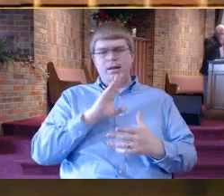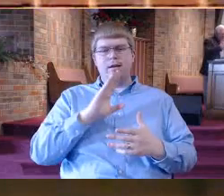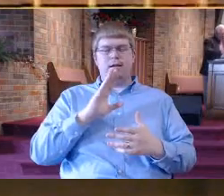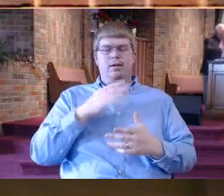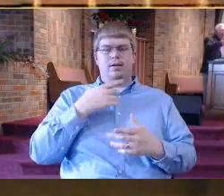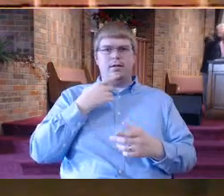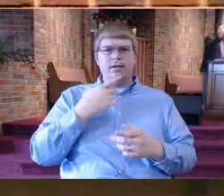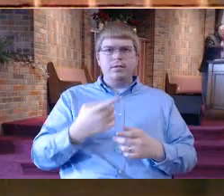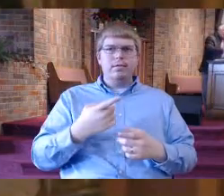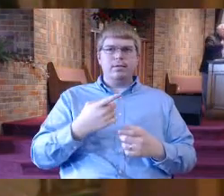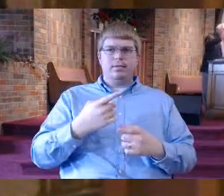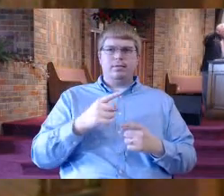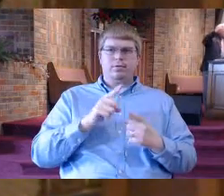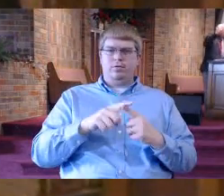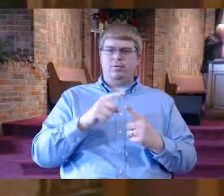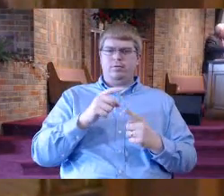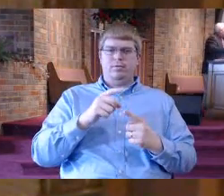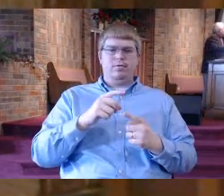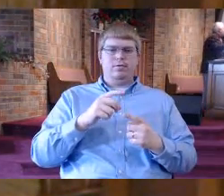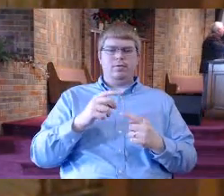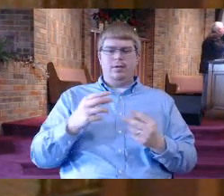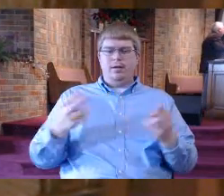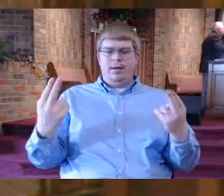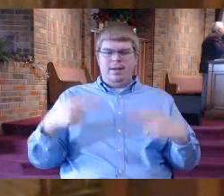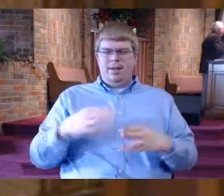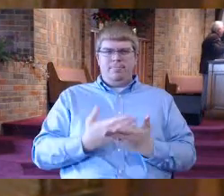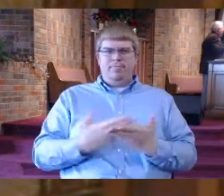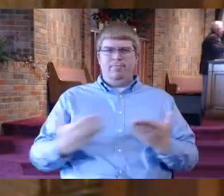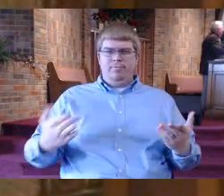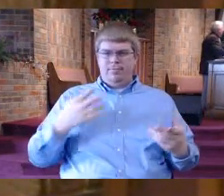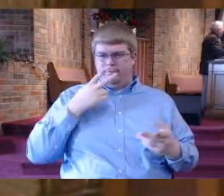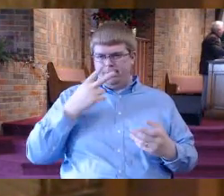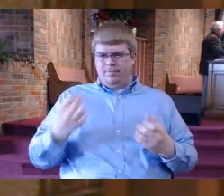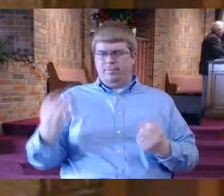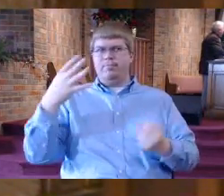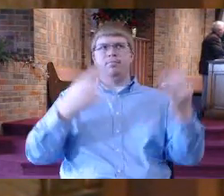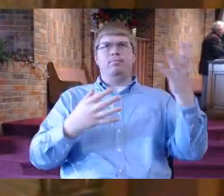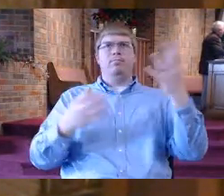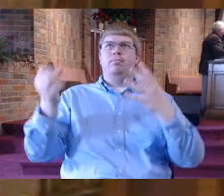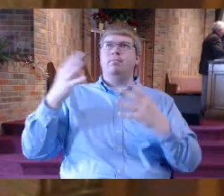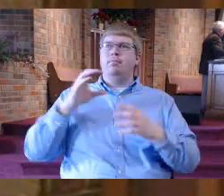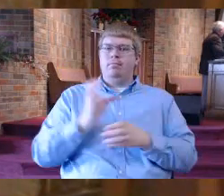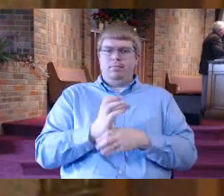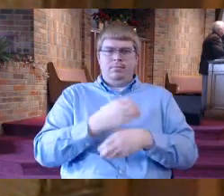speaking into existence the things that we see.